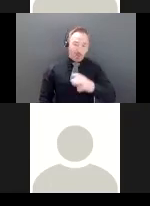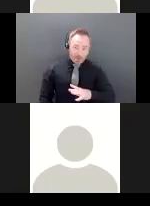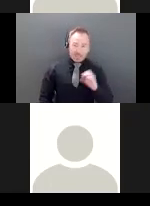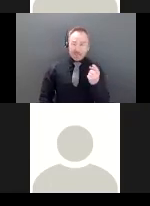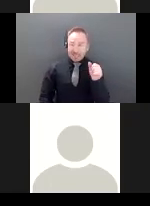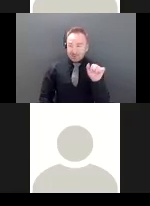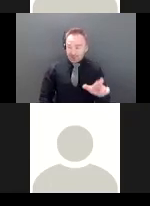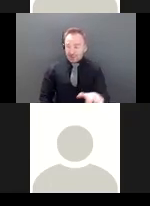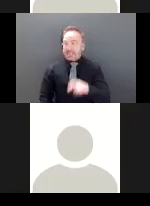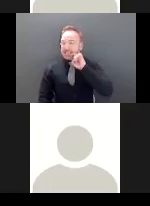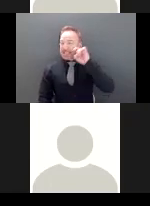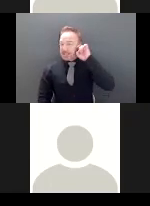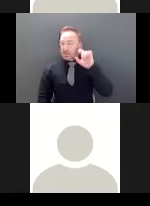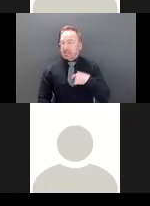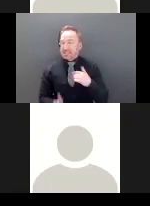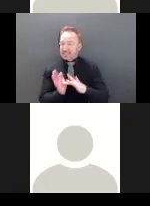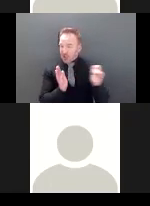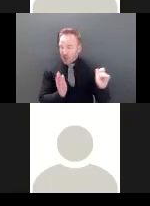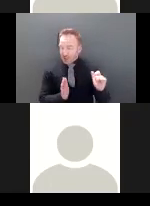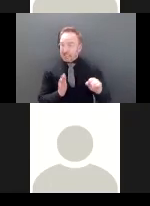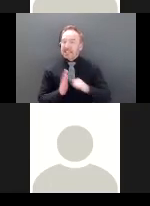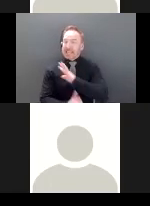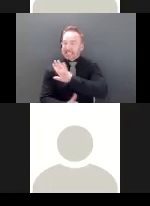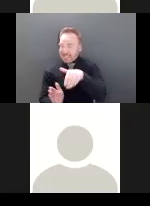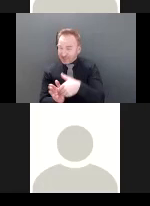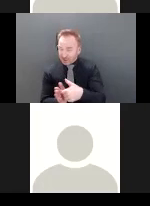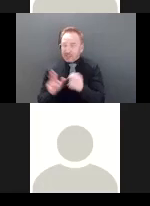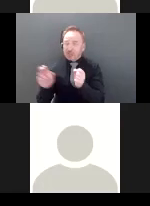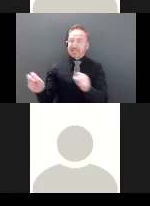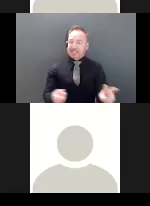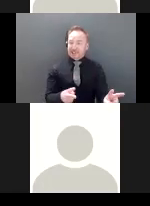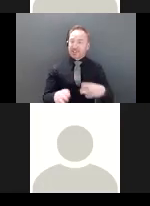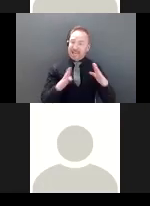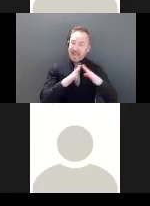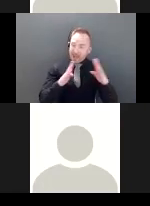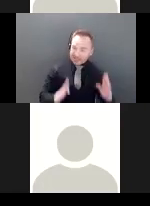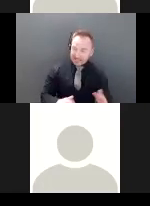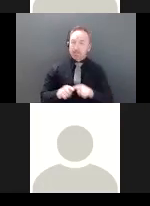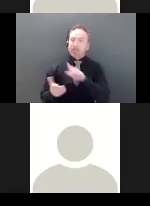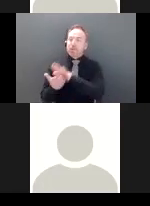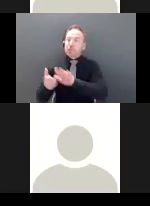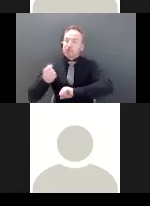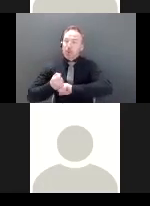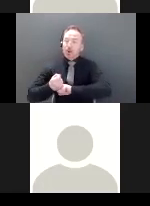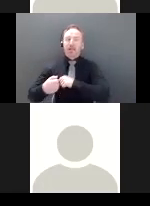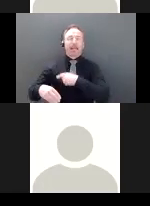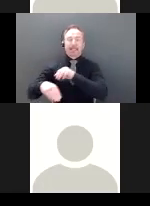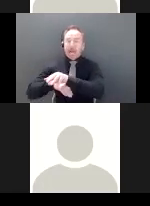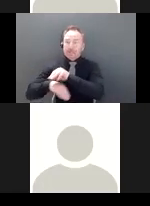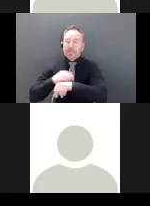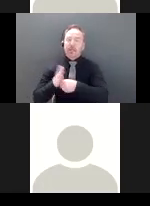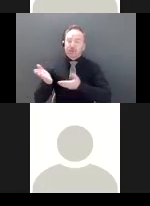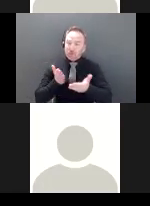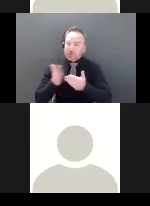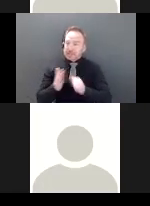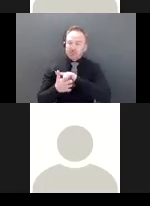centers, transitional housing, but also community and school-based programs such as counseling. And those services are available to